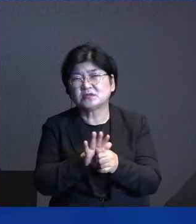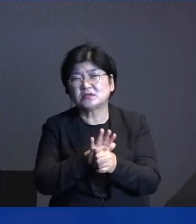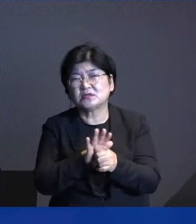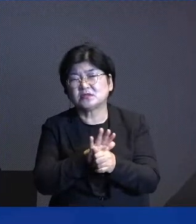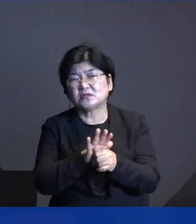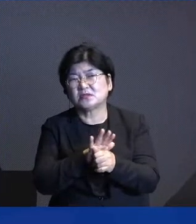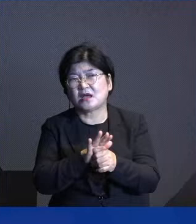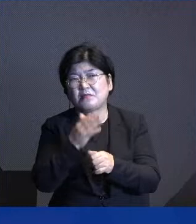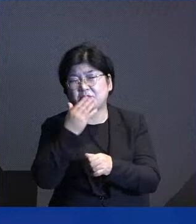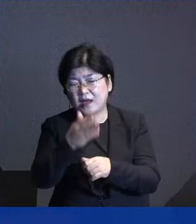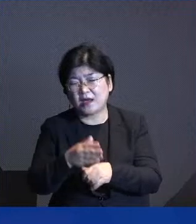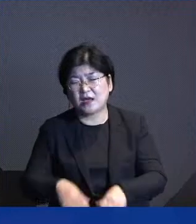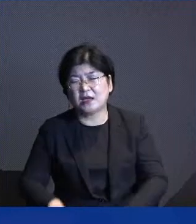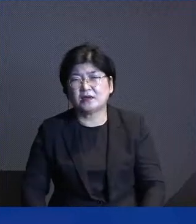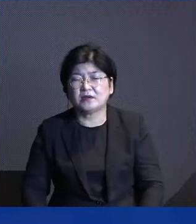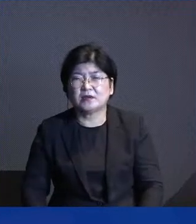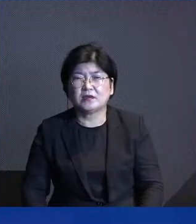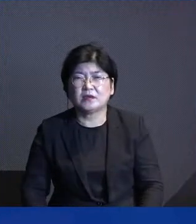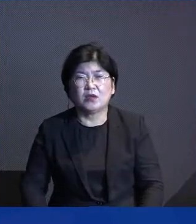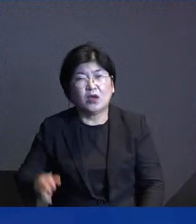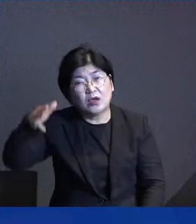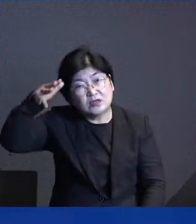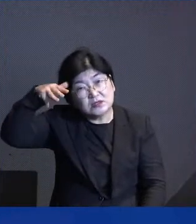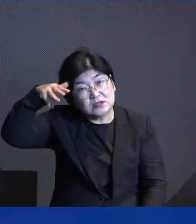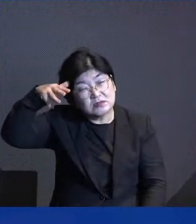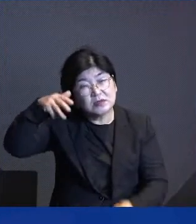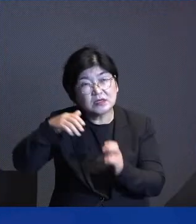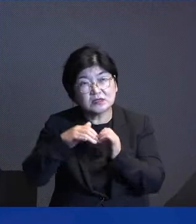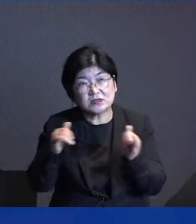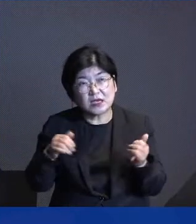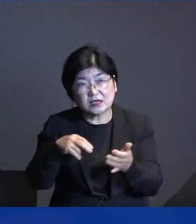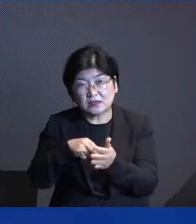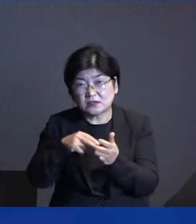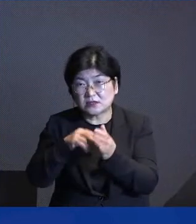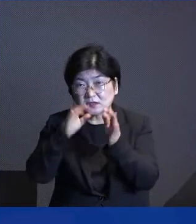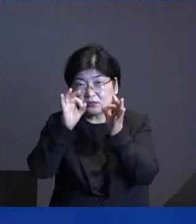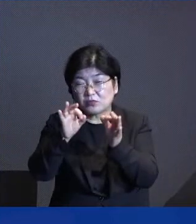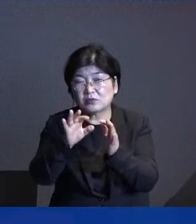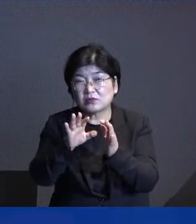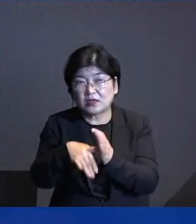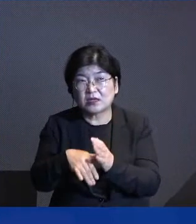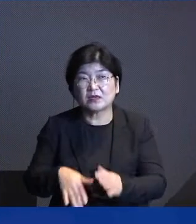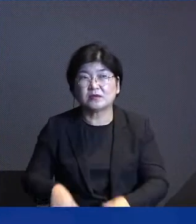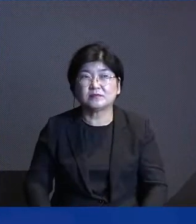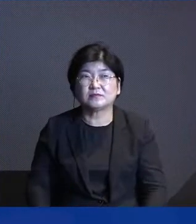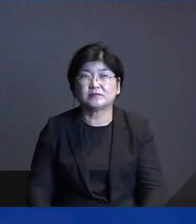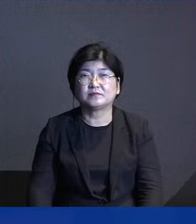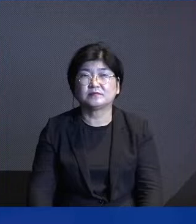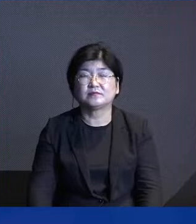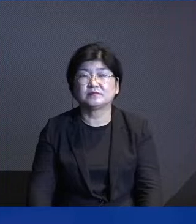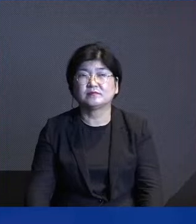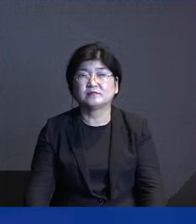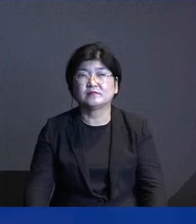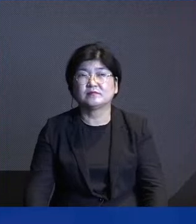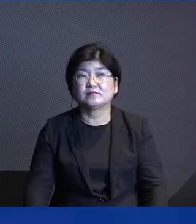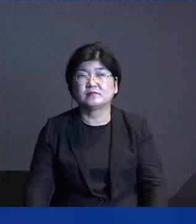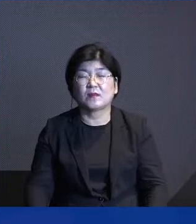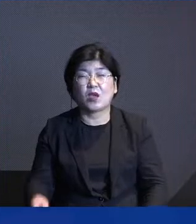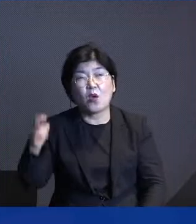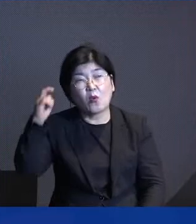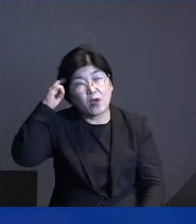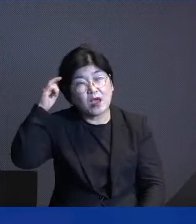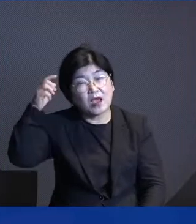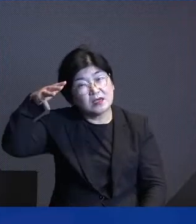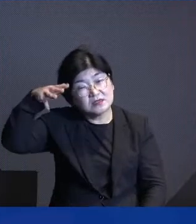people living with dementia. There have been several literature which came up as to why dignity in dementia gets